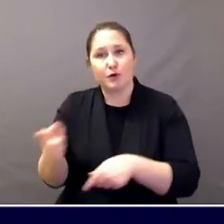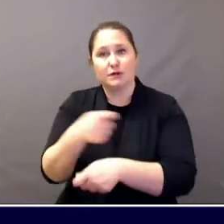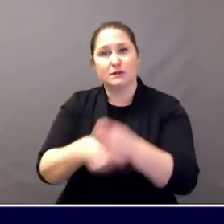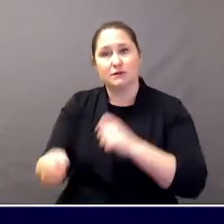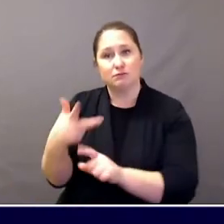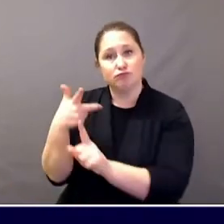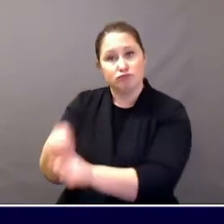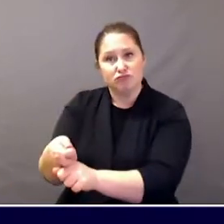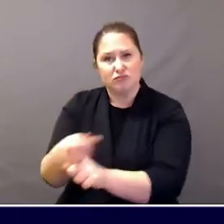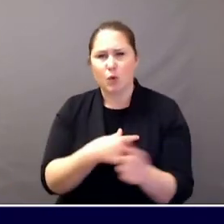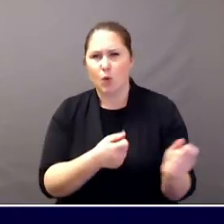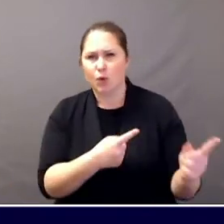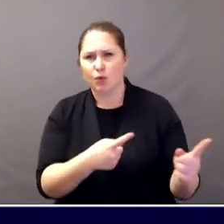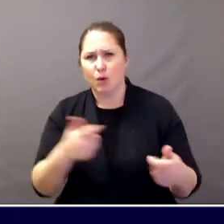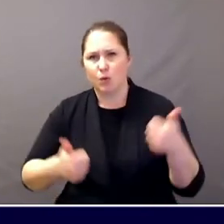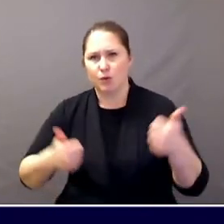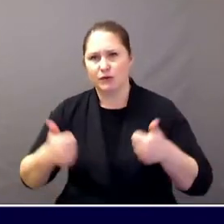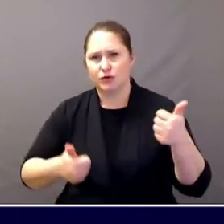being tossed out as well?